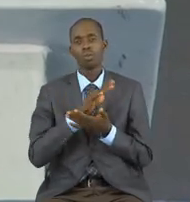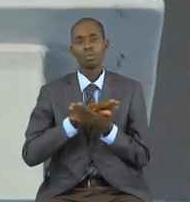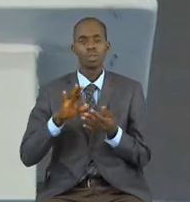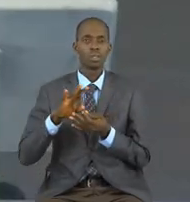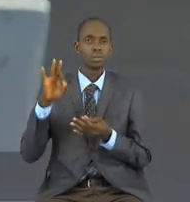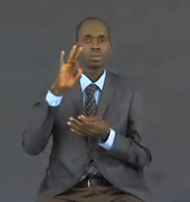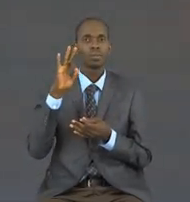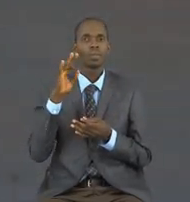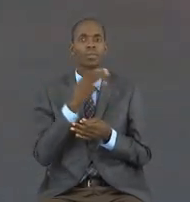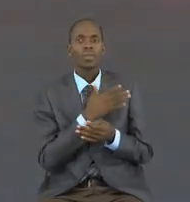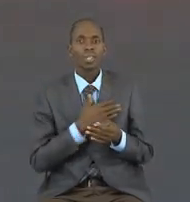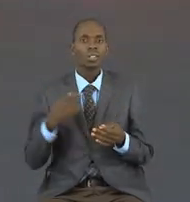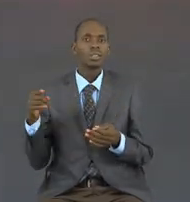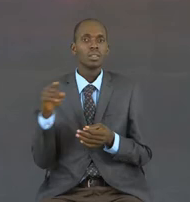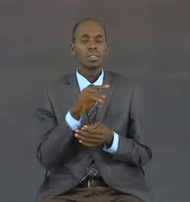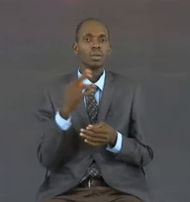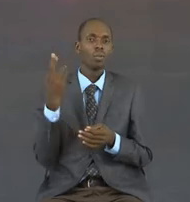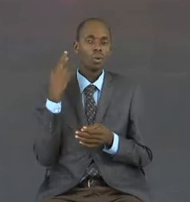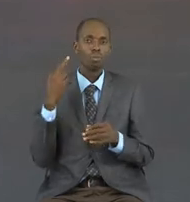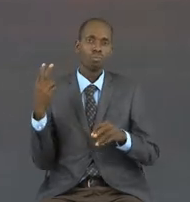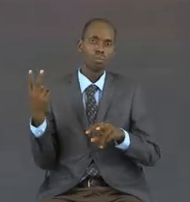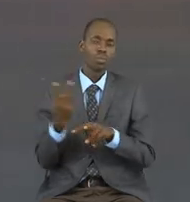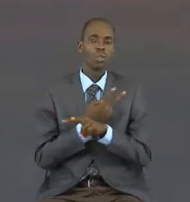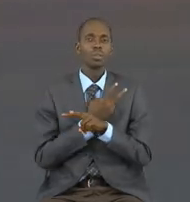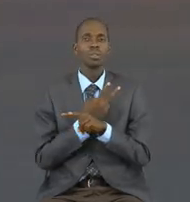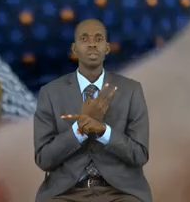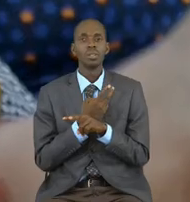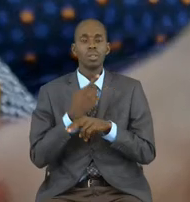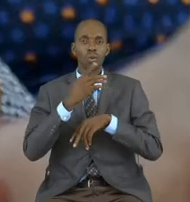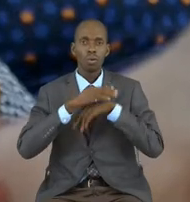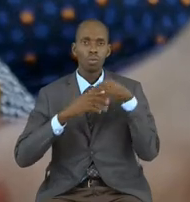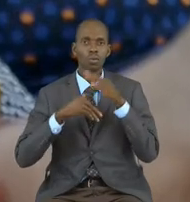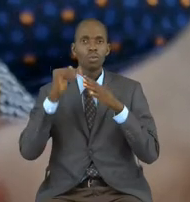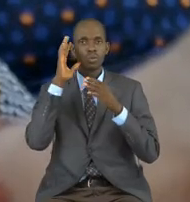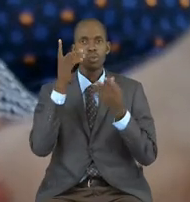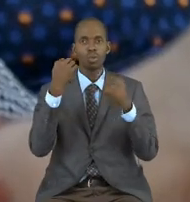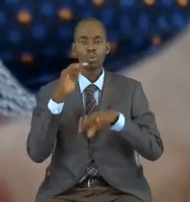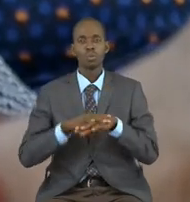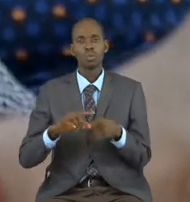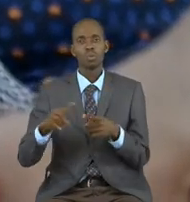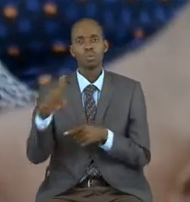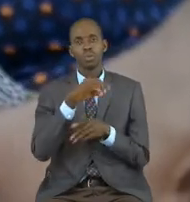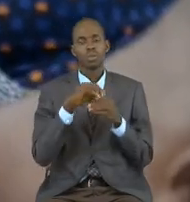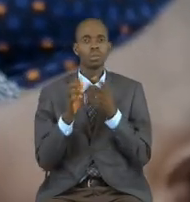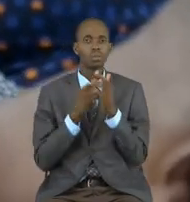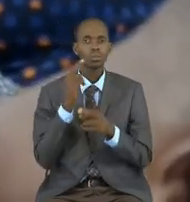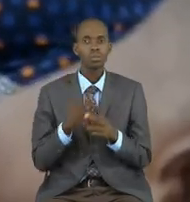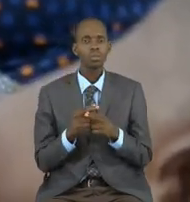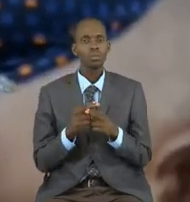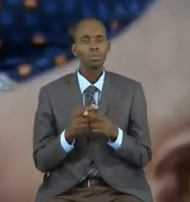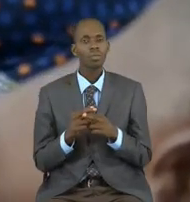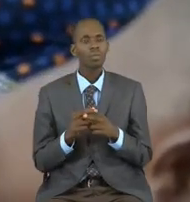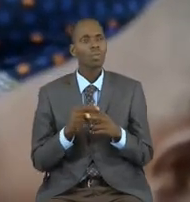Ghost, "and they were multiplied." Comfort will come to you. Amen. "All my friends are forsaking